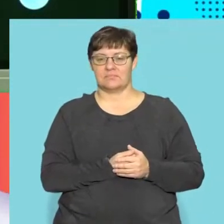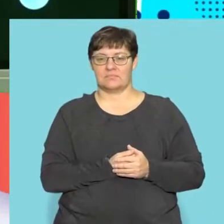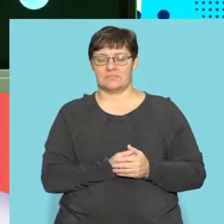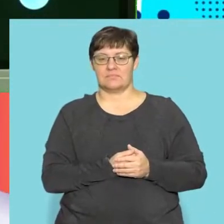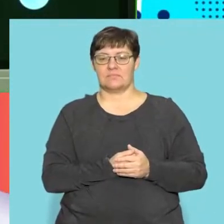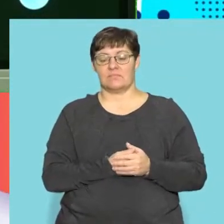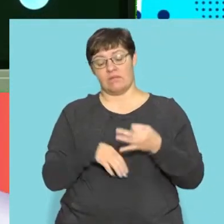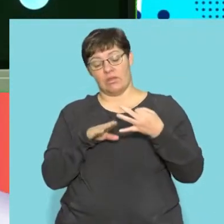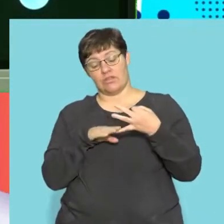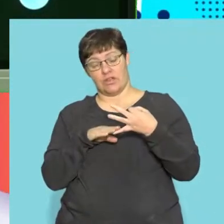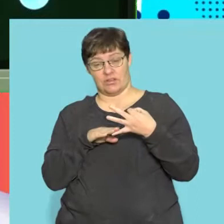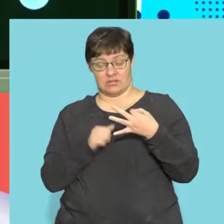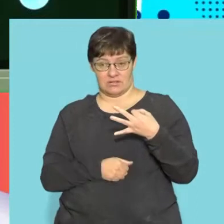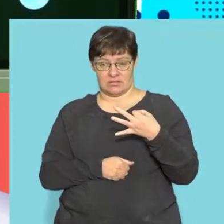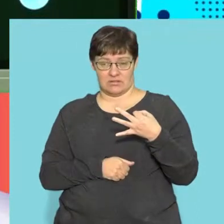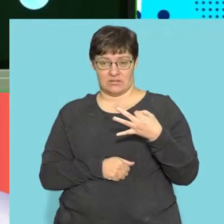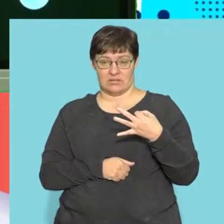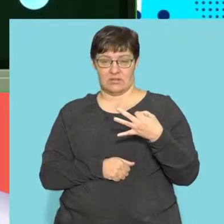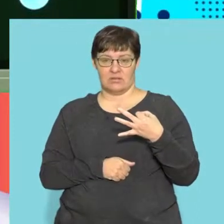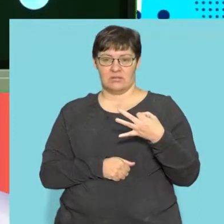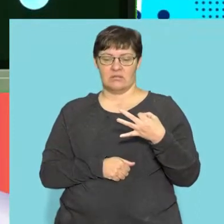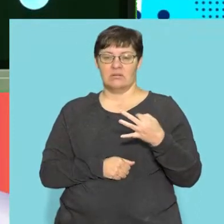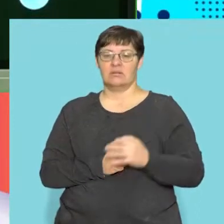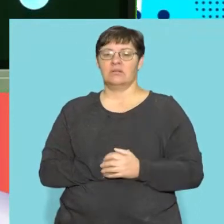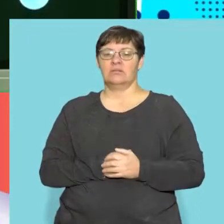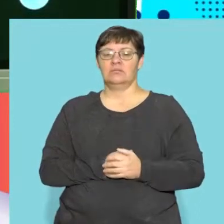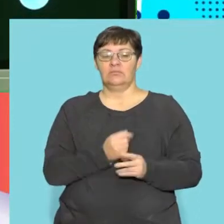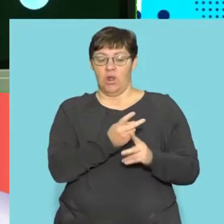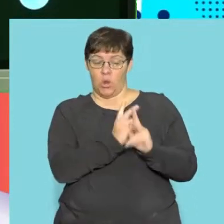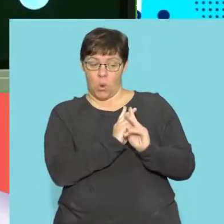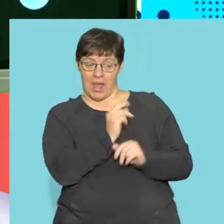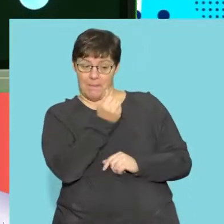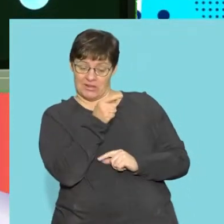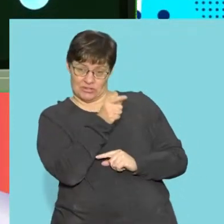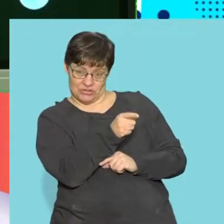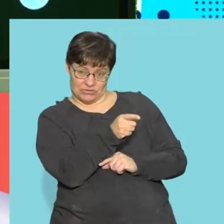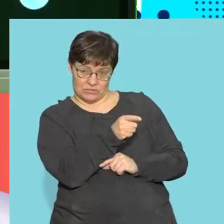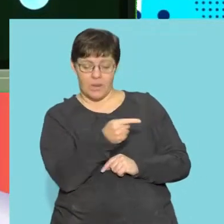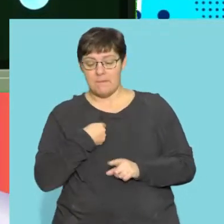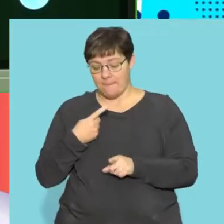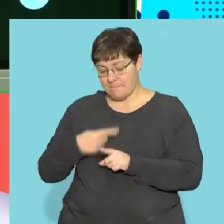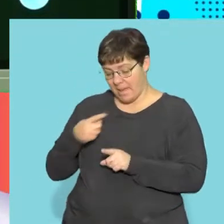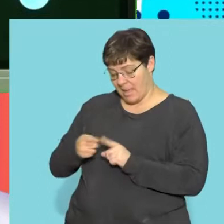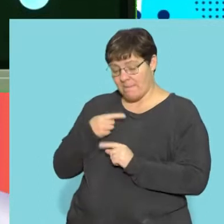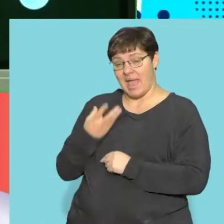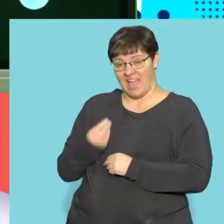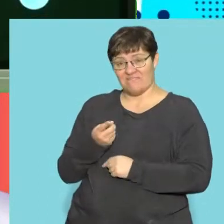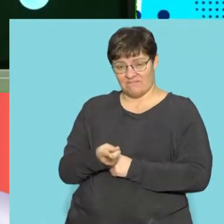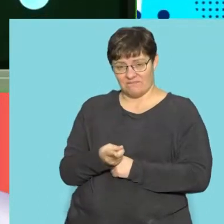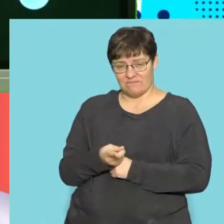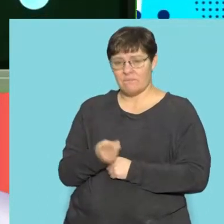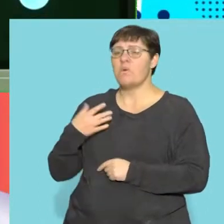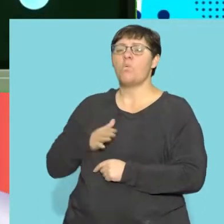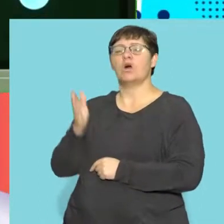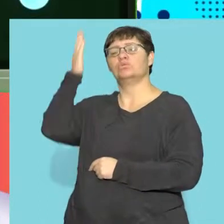house. The third one will be, you know what the loan amount is, you know how much you are paying, you want to